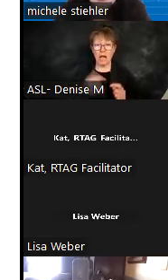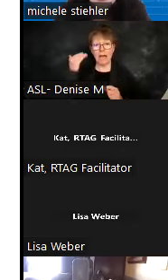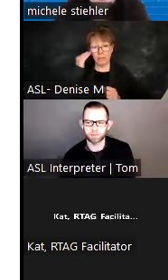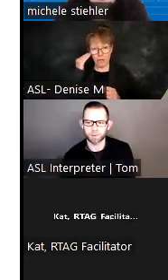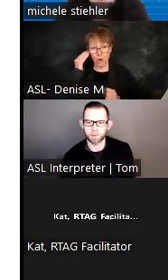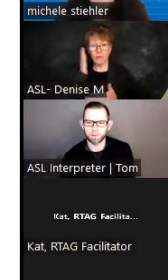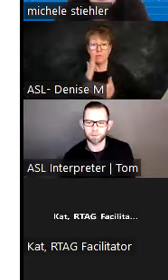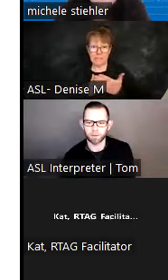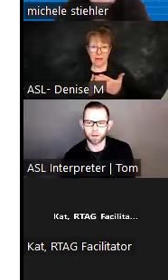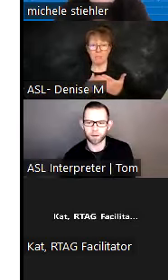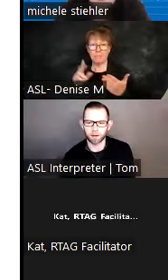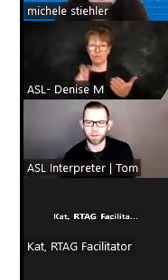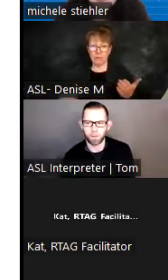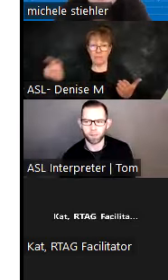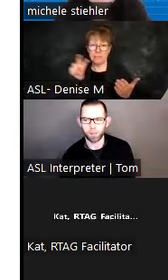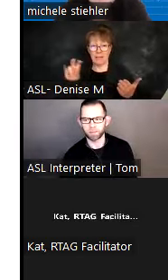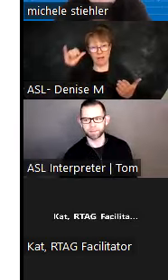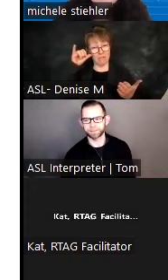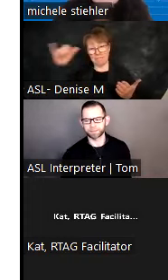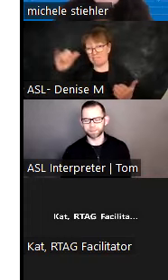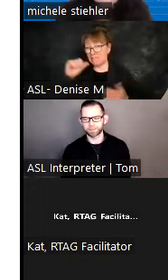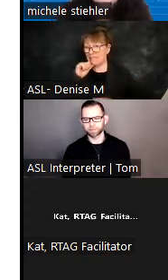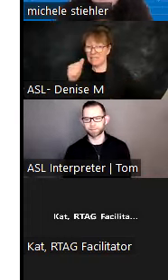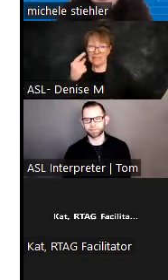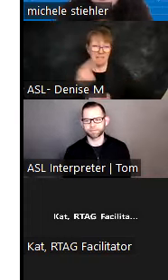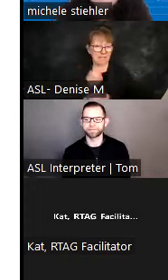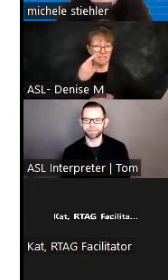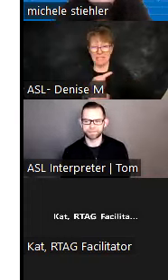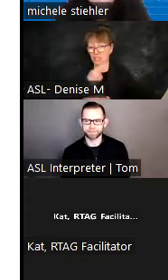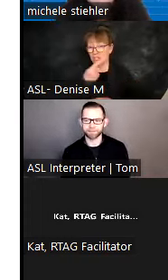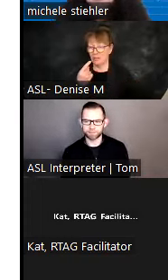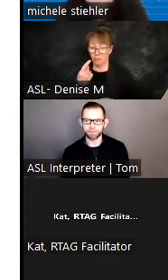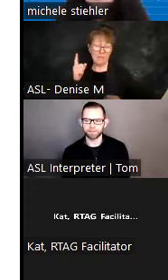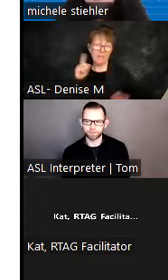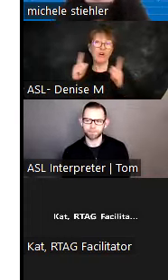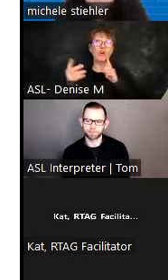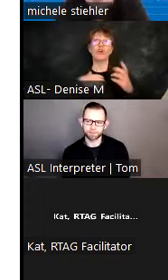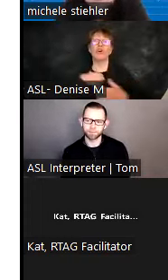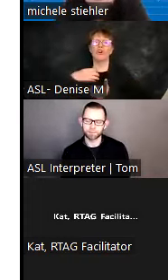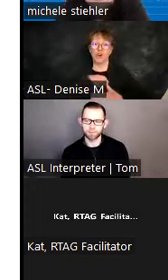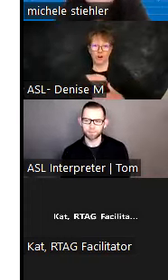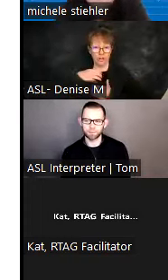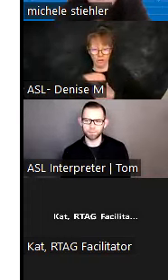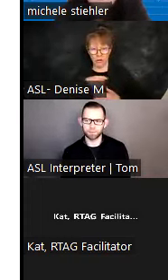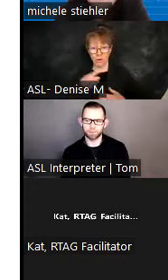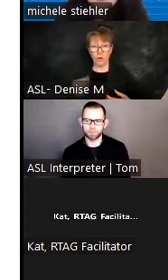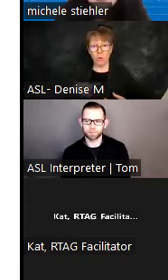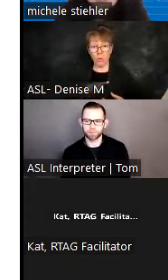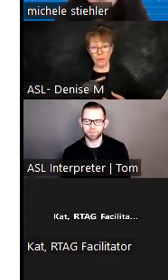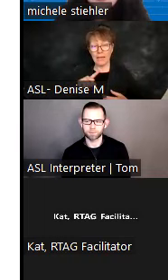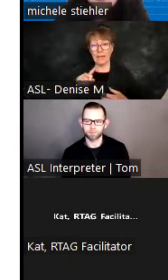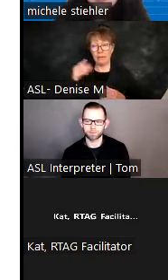that occur, and we have heard from those customers. We work to, as they're identified, to review